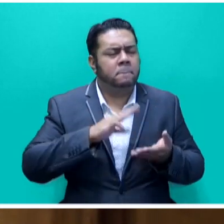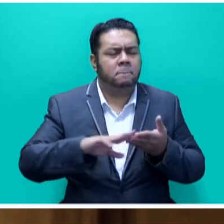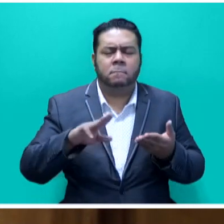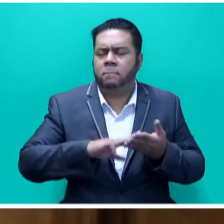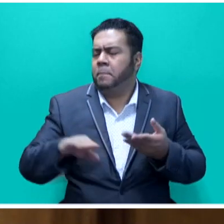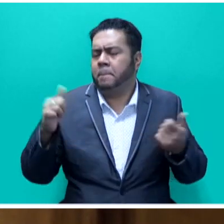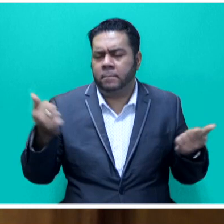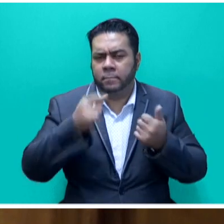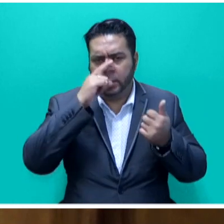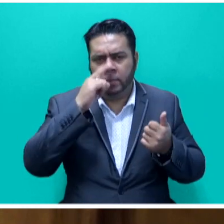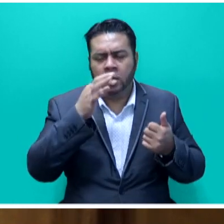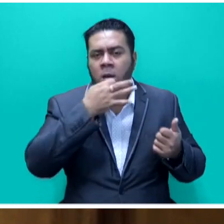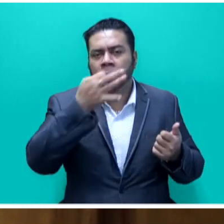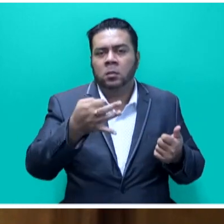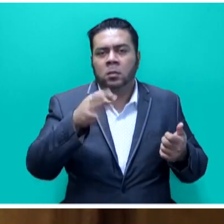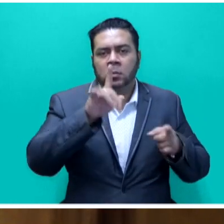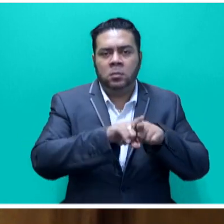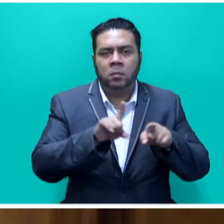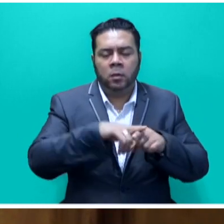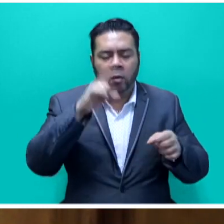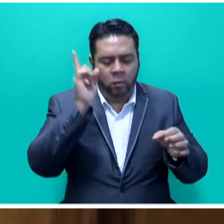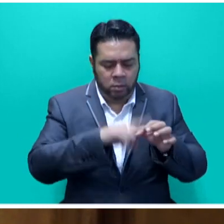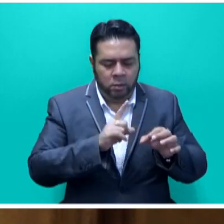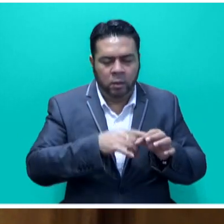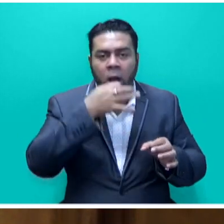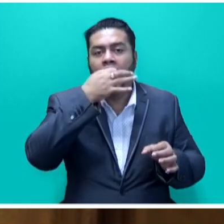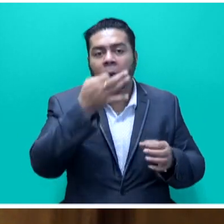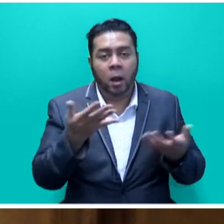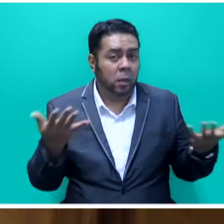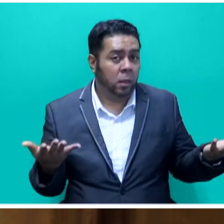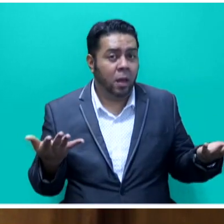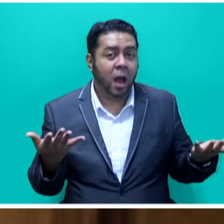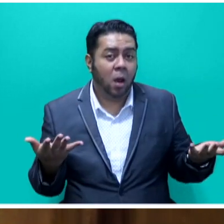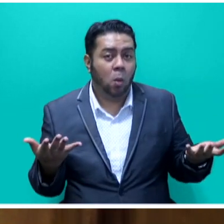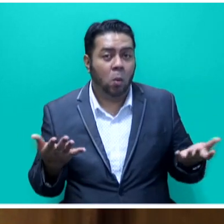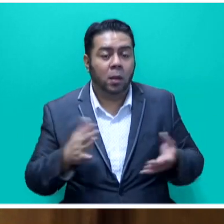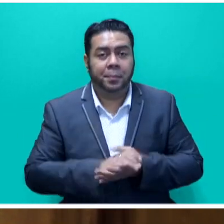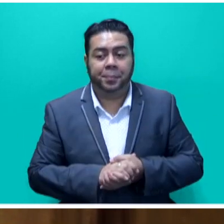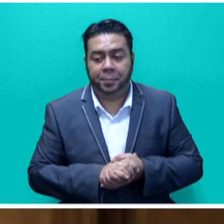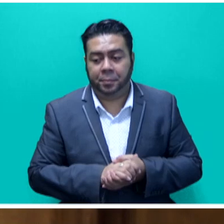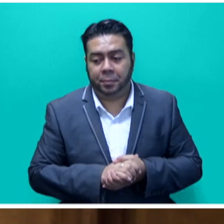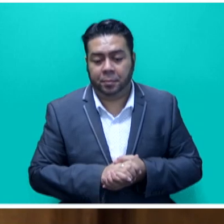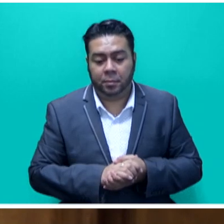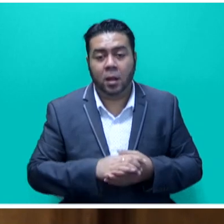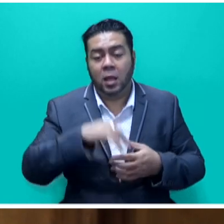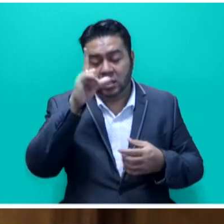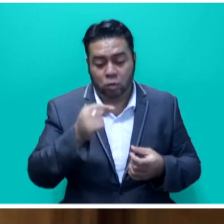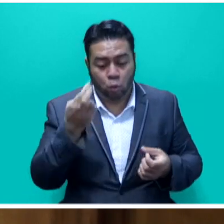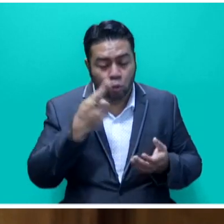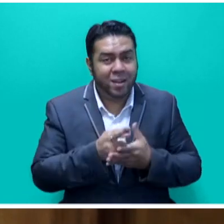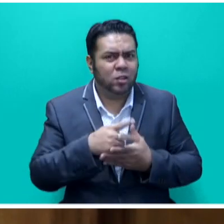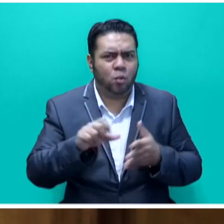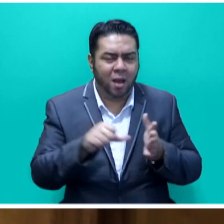same questions. Thousands of leaders are asking themselves the same question. And I want us to ask, is it really too hard